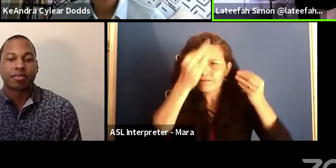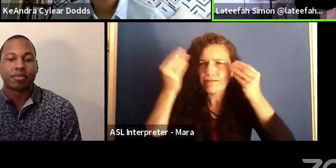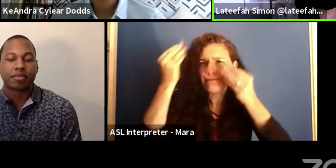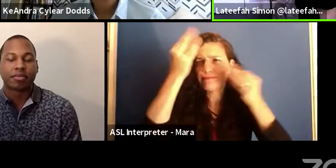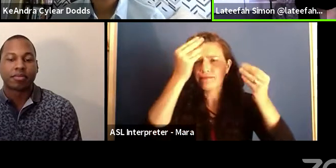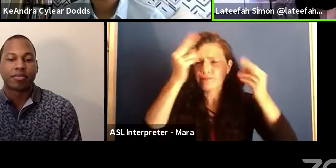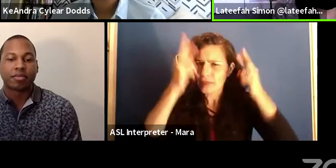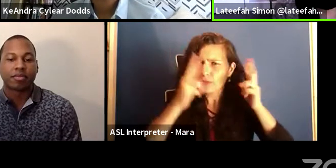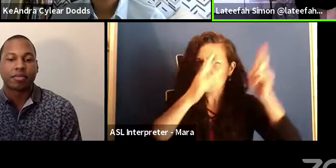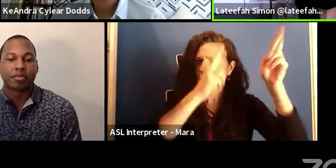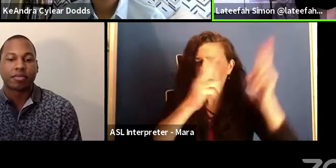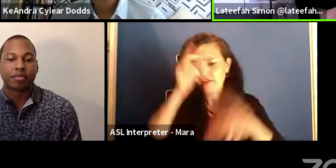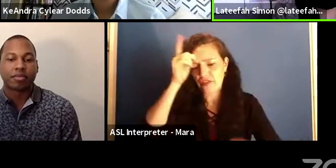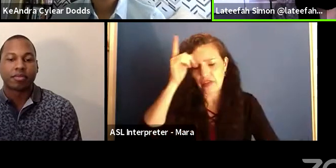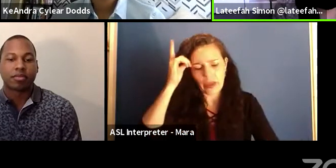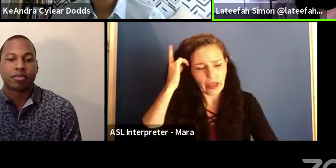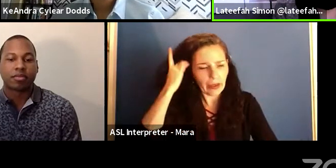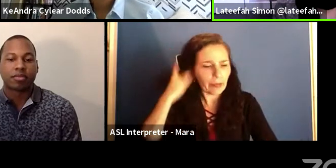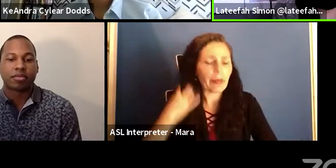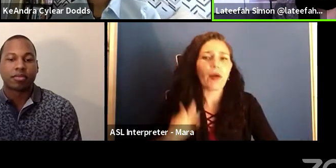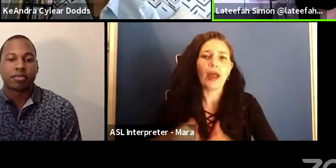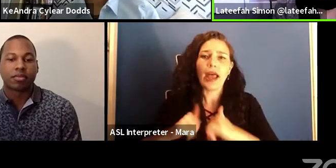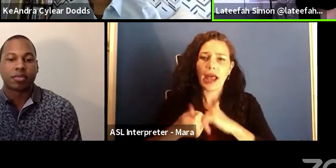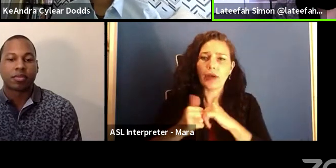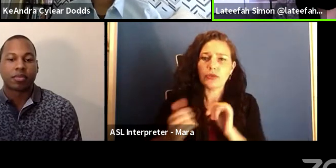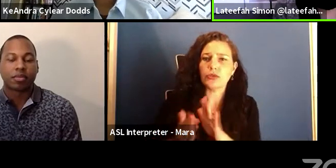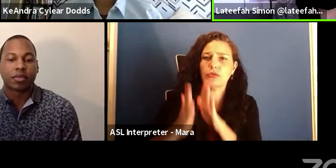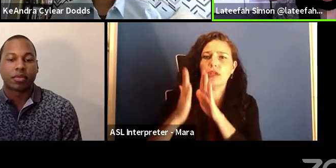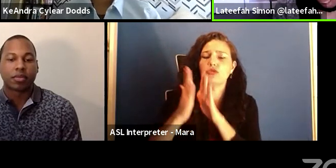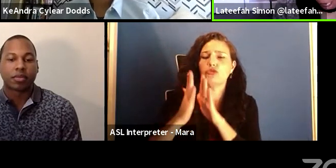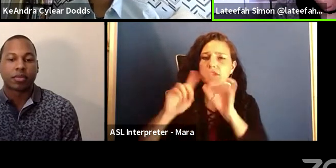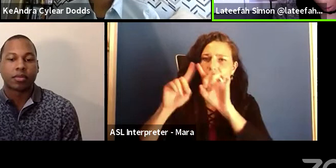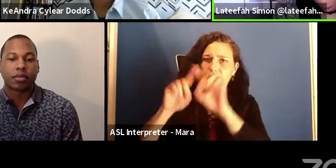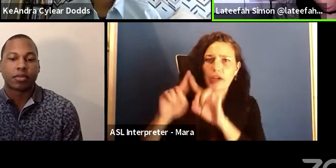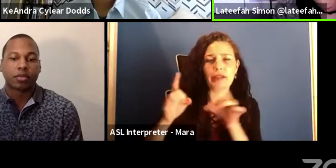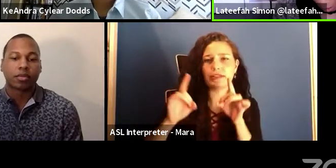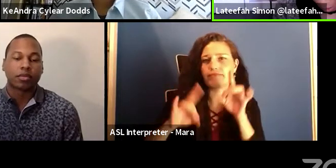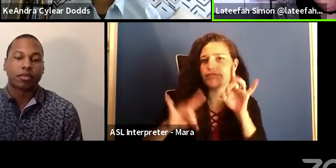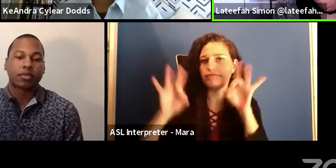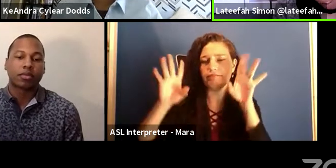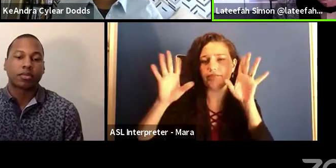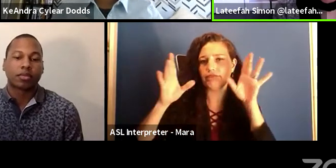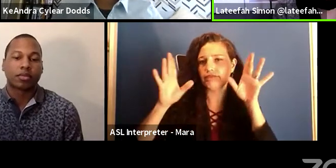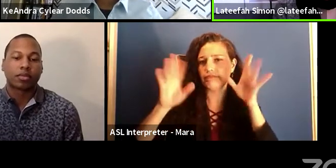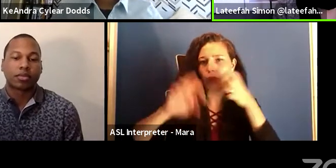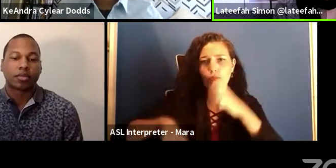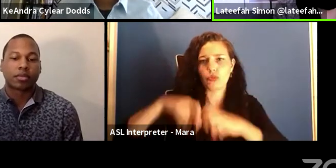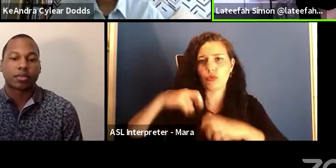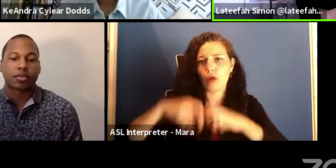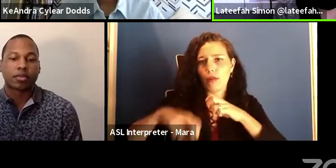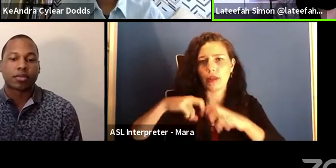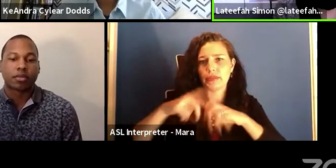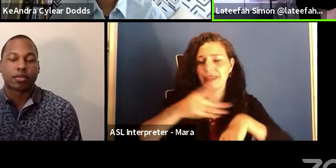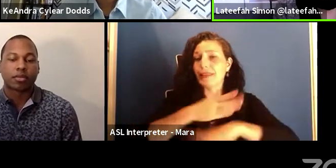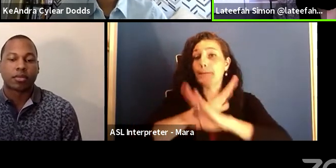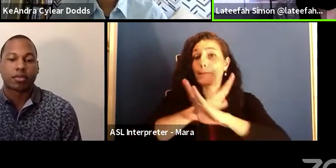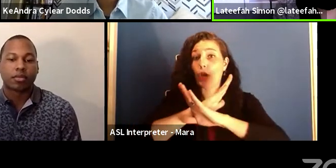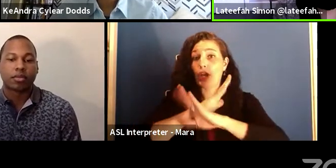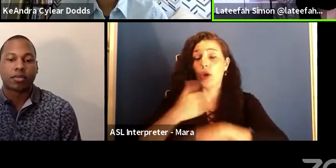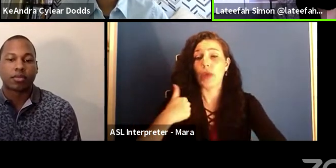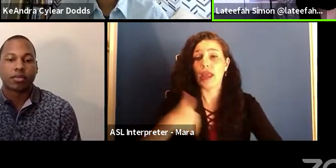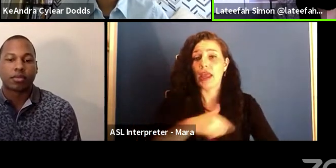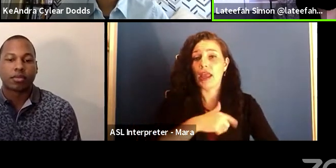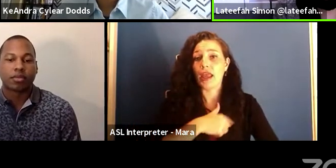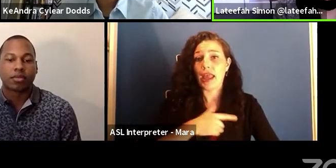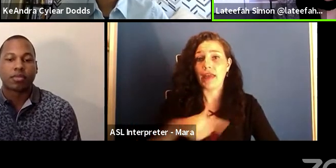about how to address so many of the wicked problems that, especially in places like the Bay Area, where we have